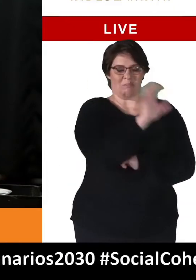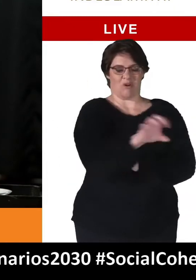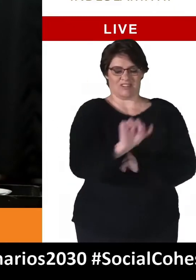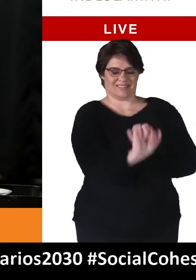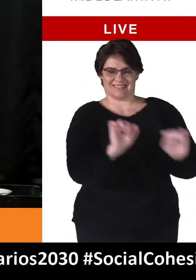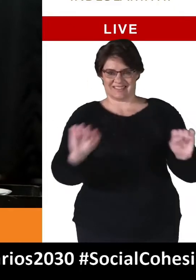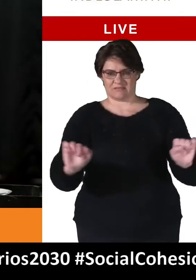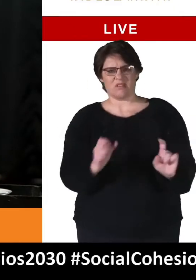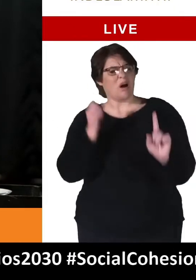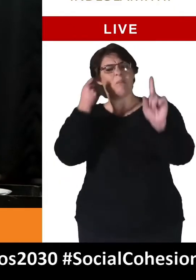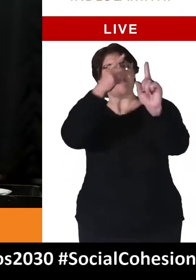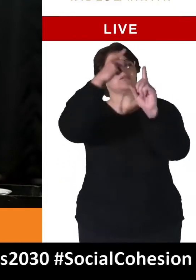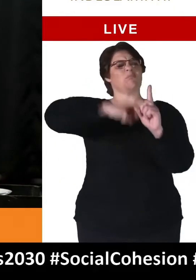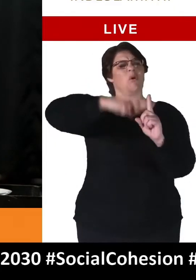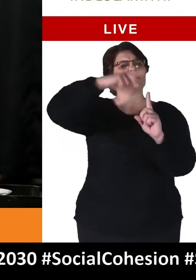So